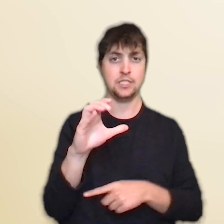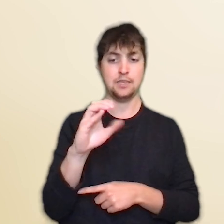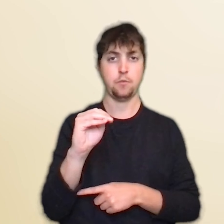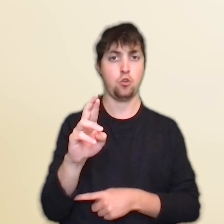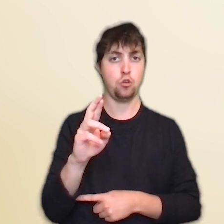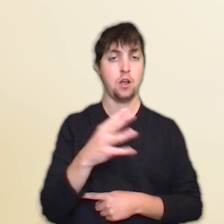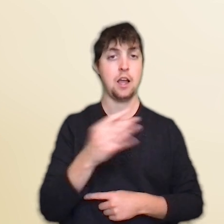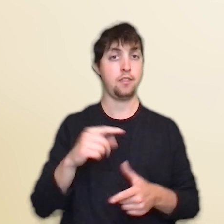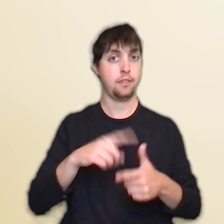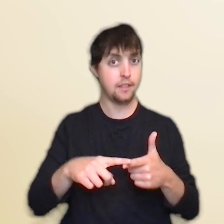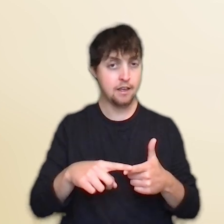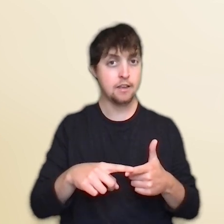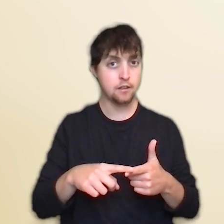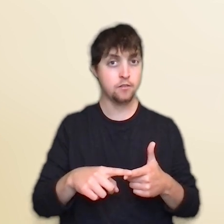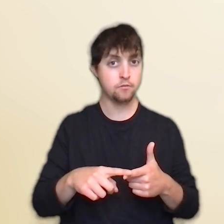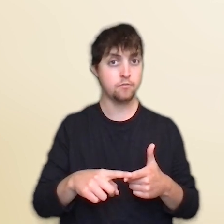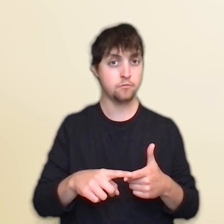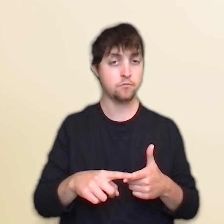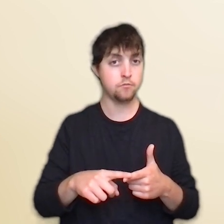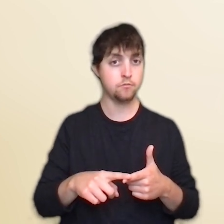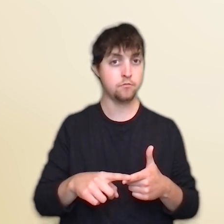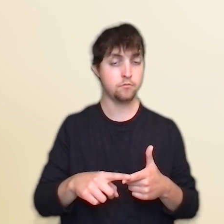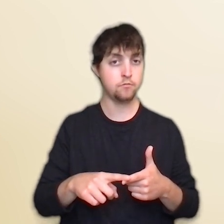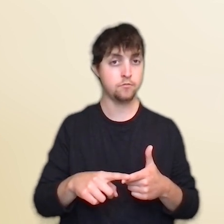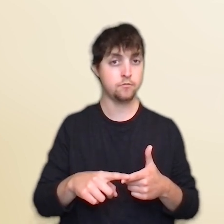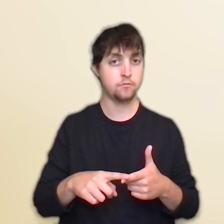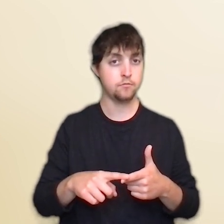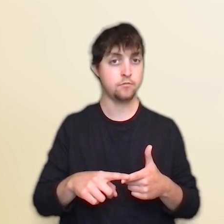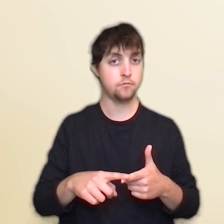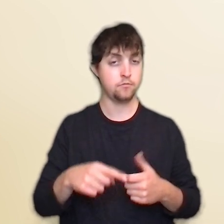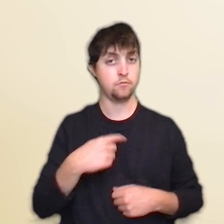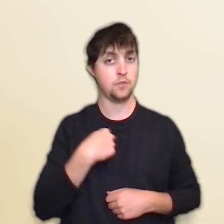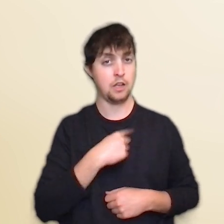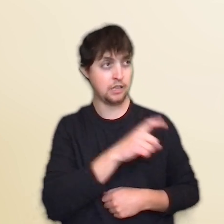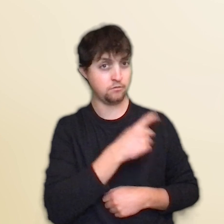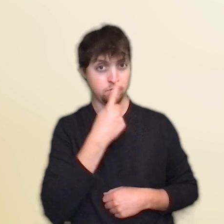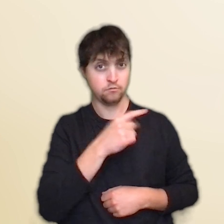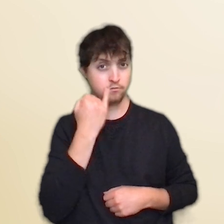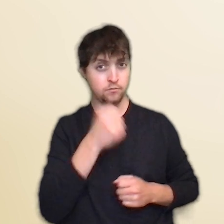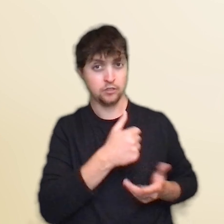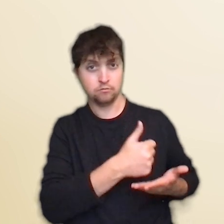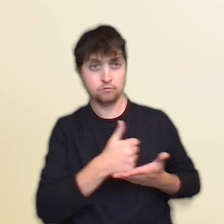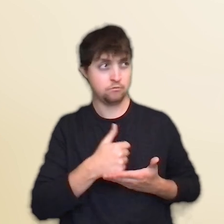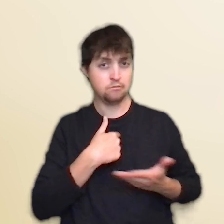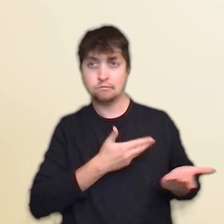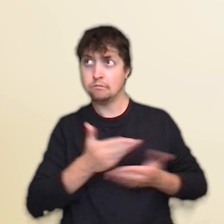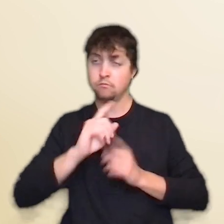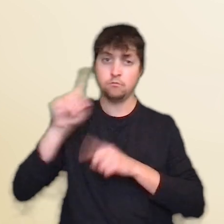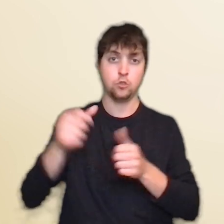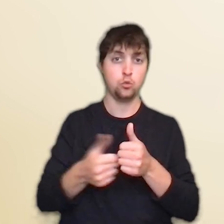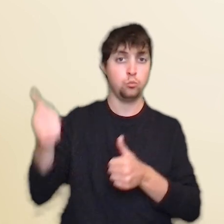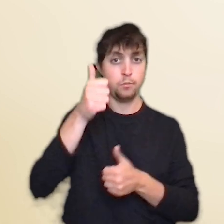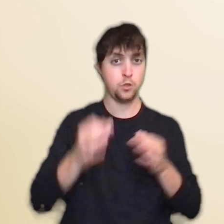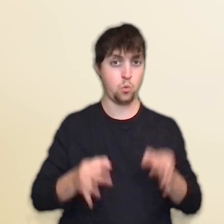he went to CMR, and then we asked him if he could help